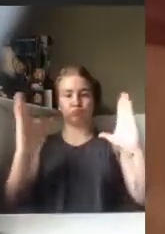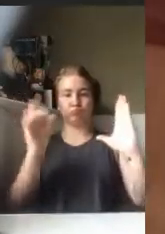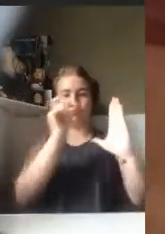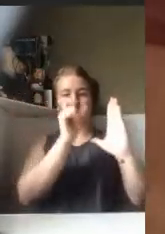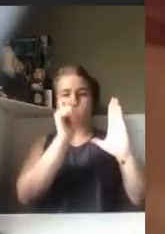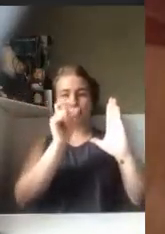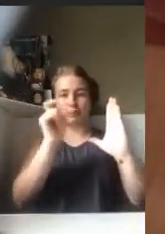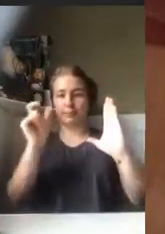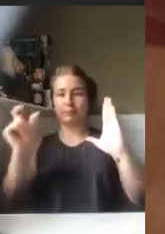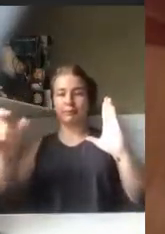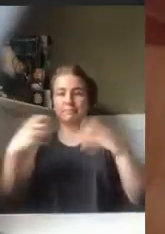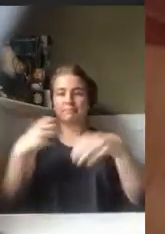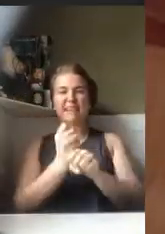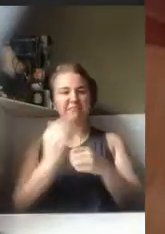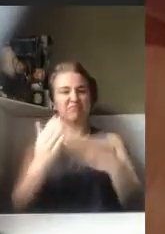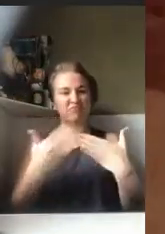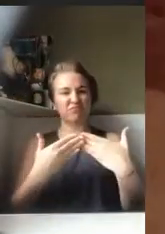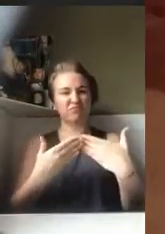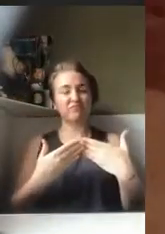instead.